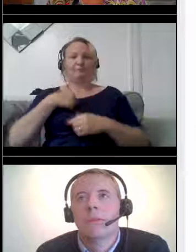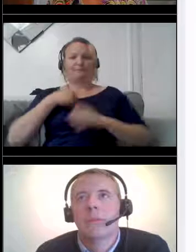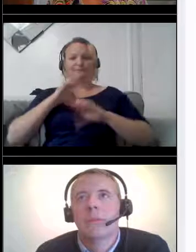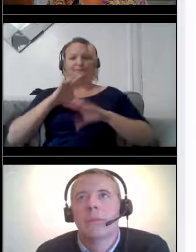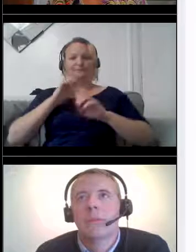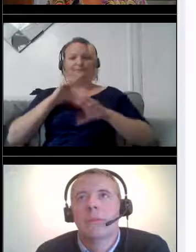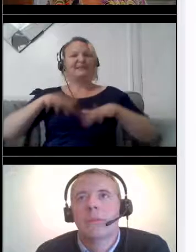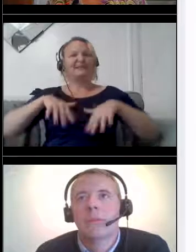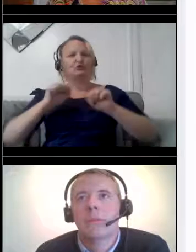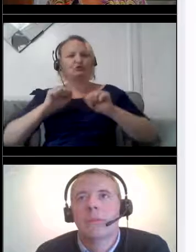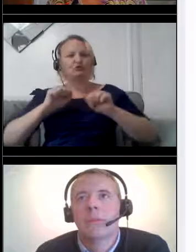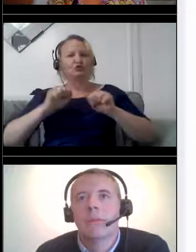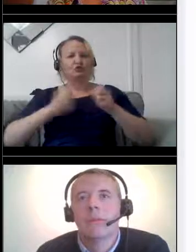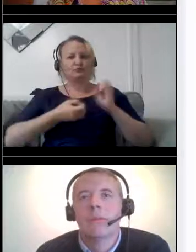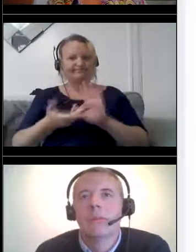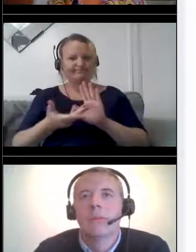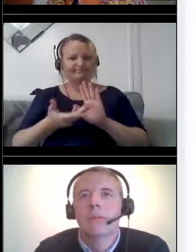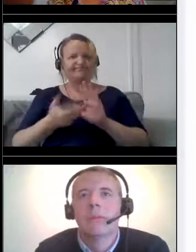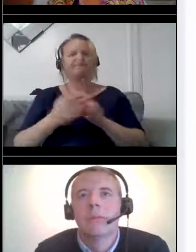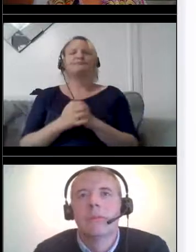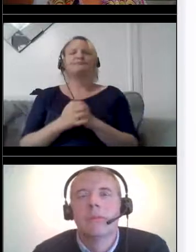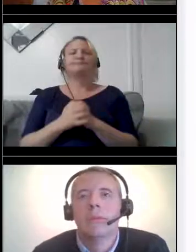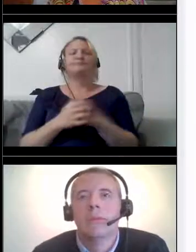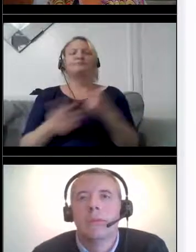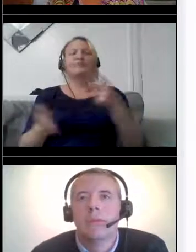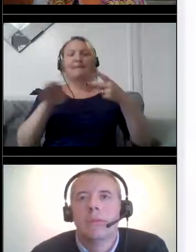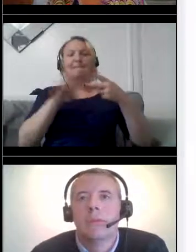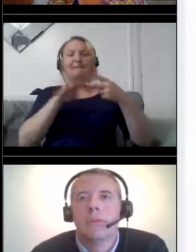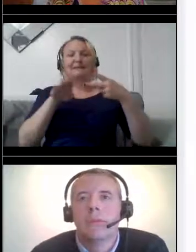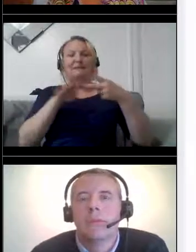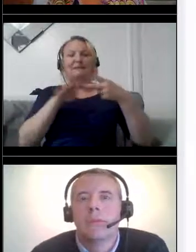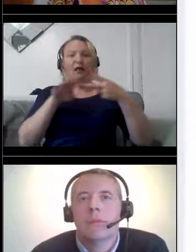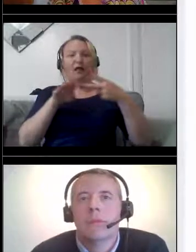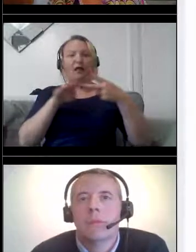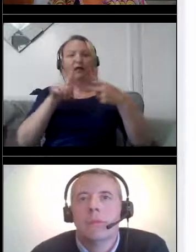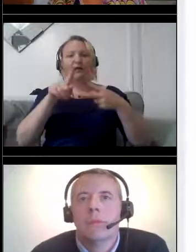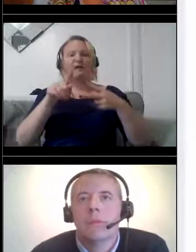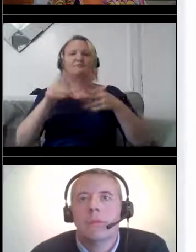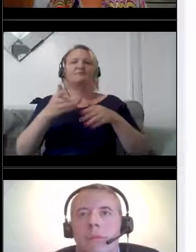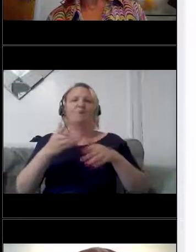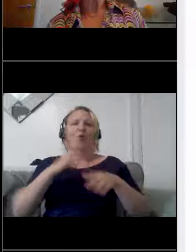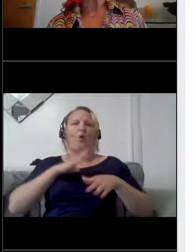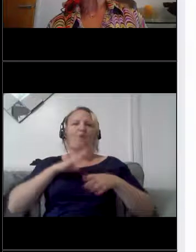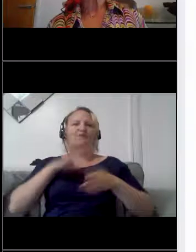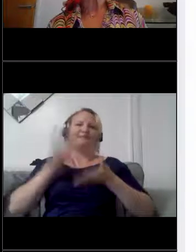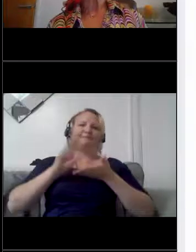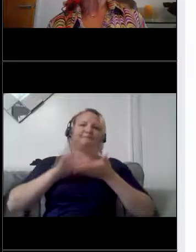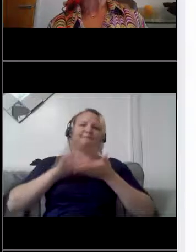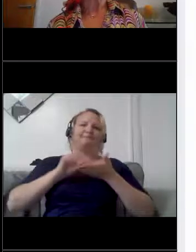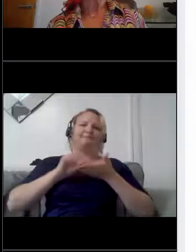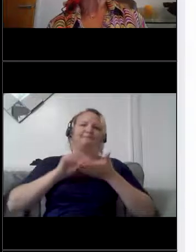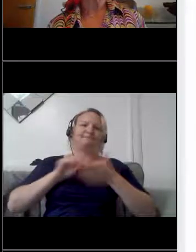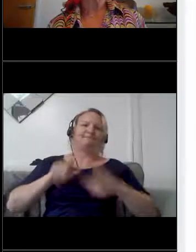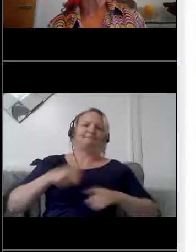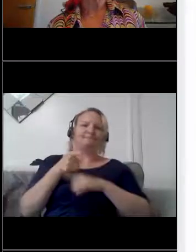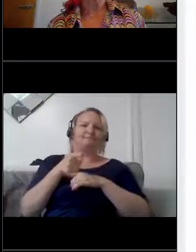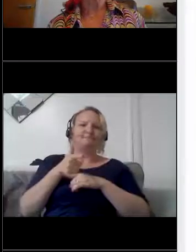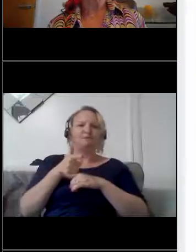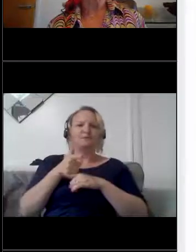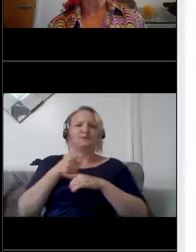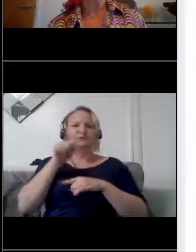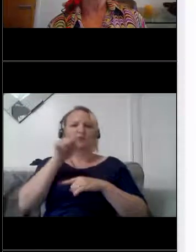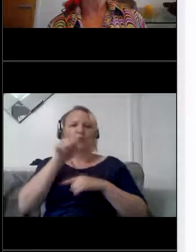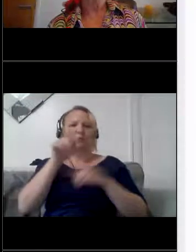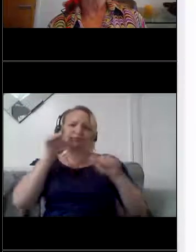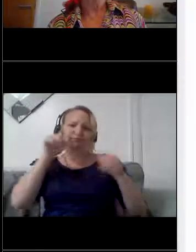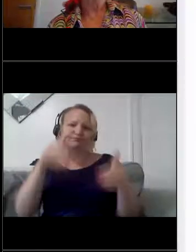Then there's the middle section, which is a pre-recorded presentation outlining the main changes with a particular emphasis on